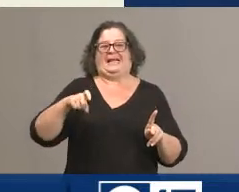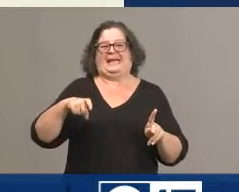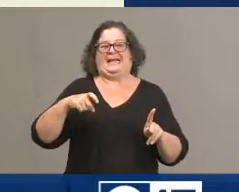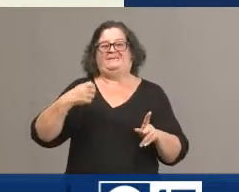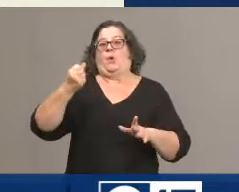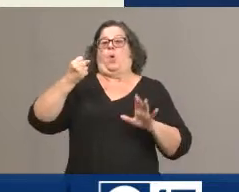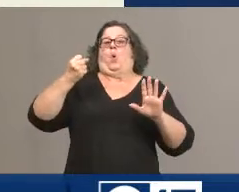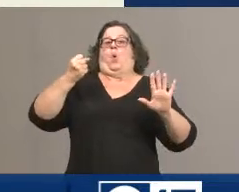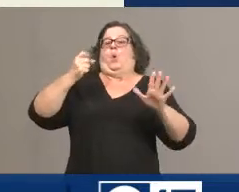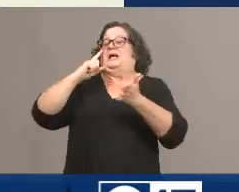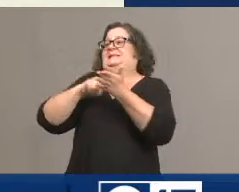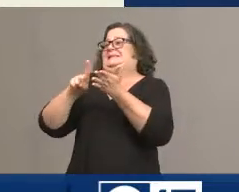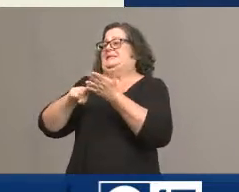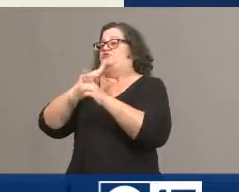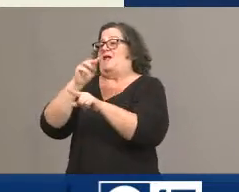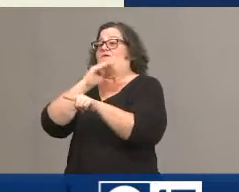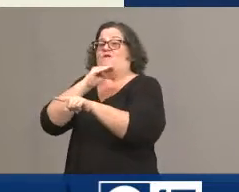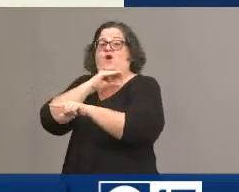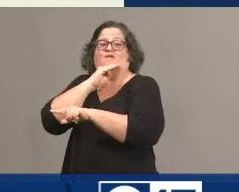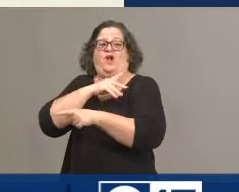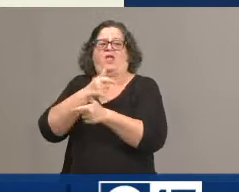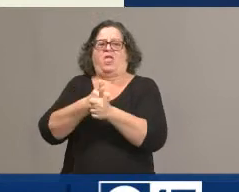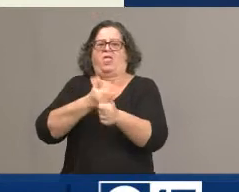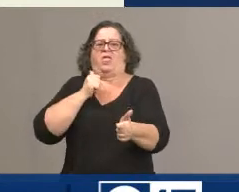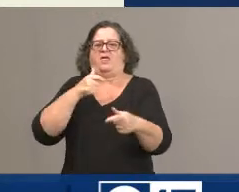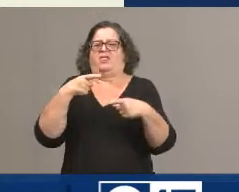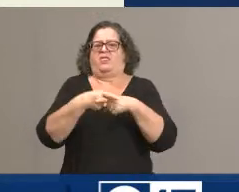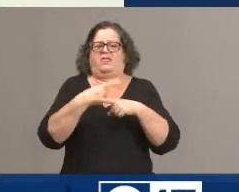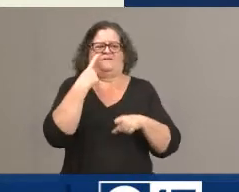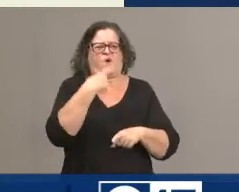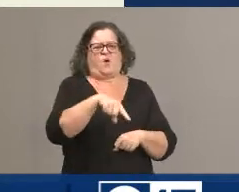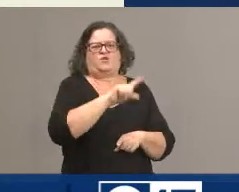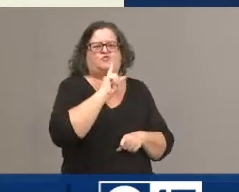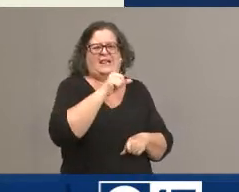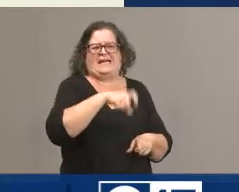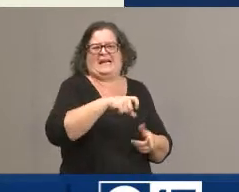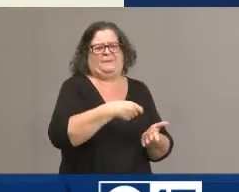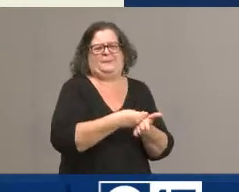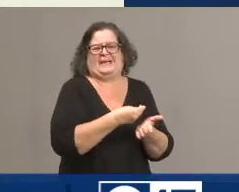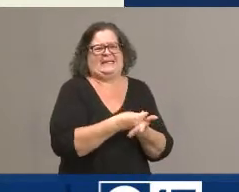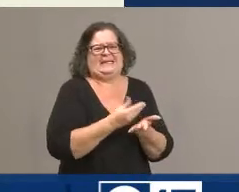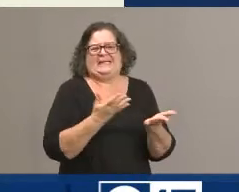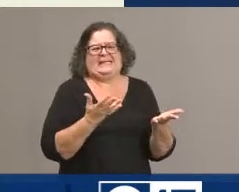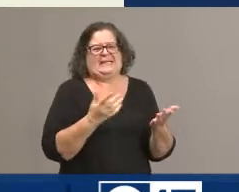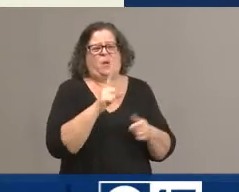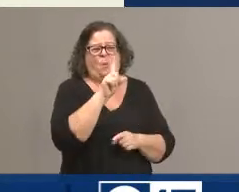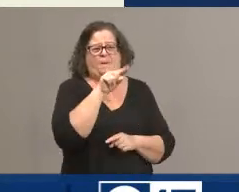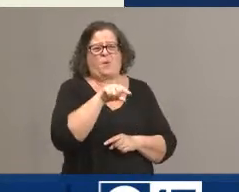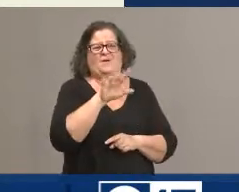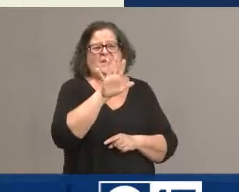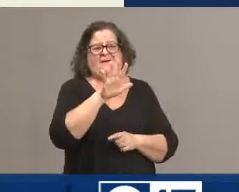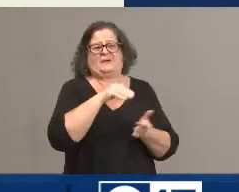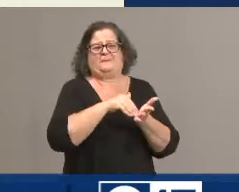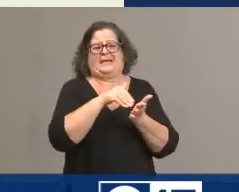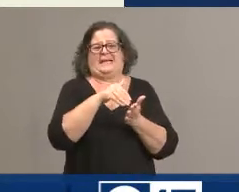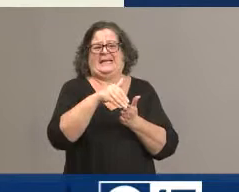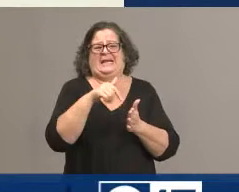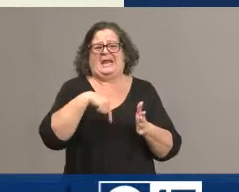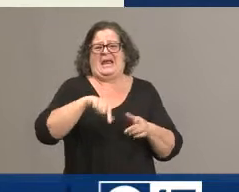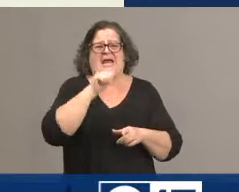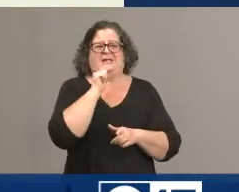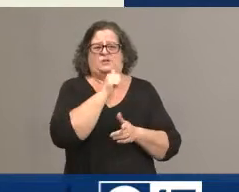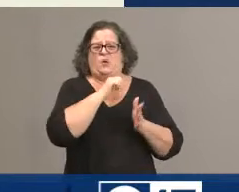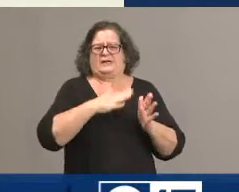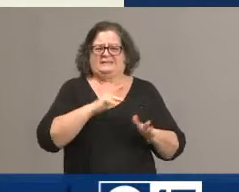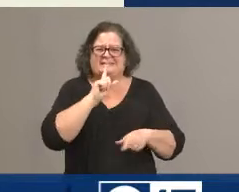are good, hardworking Arizonans that have never asked for anything from the government and then all of a sudden found themselves with